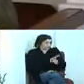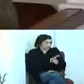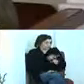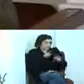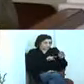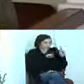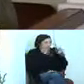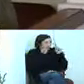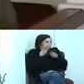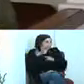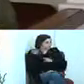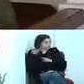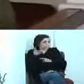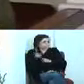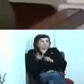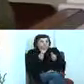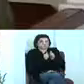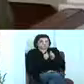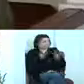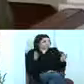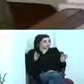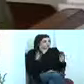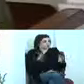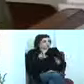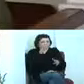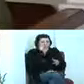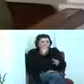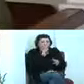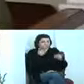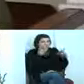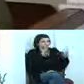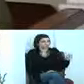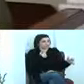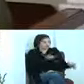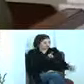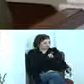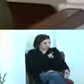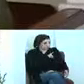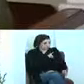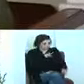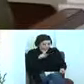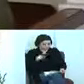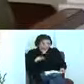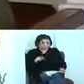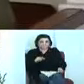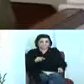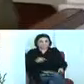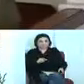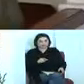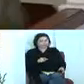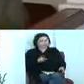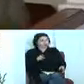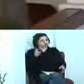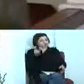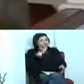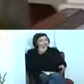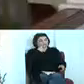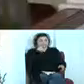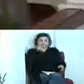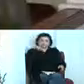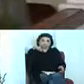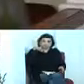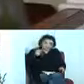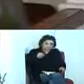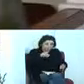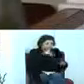there without God allowing us to go there. We have to say yes